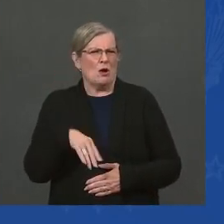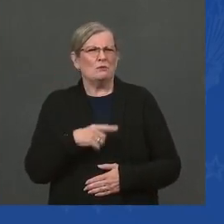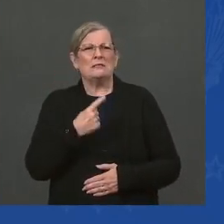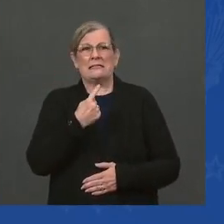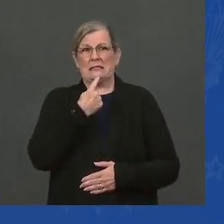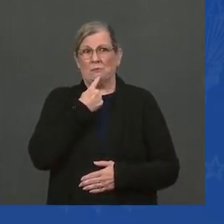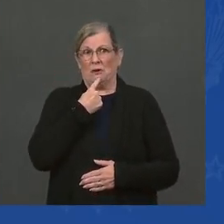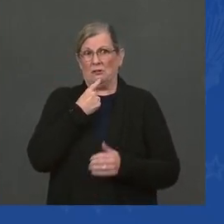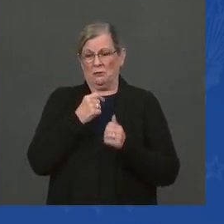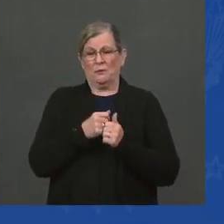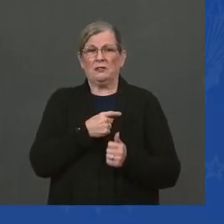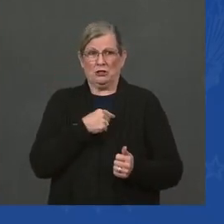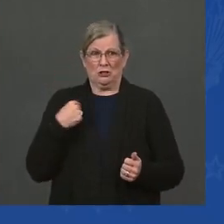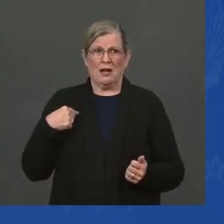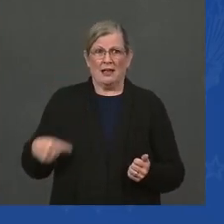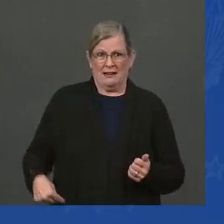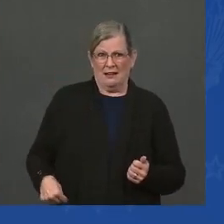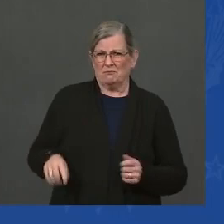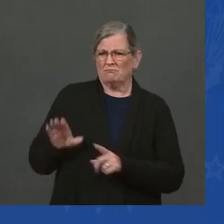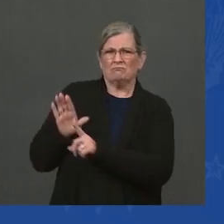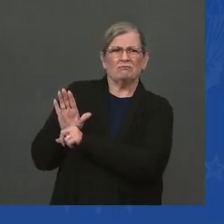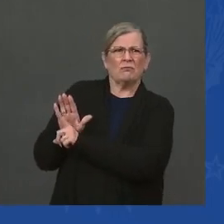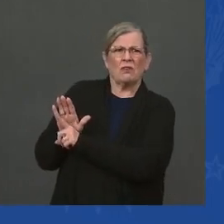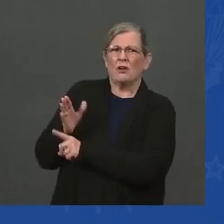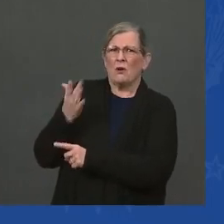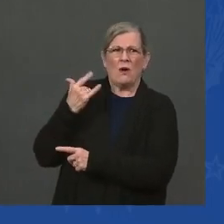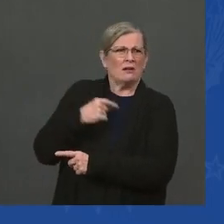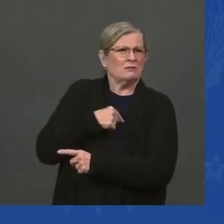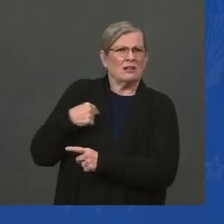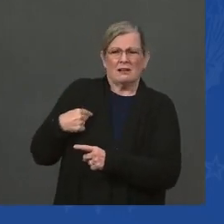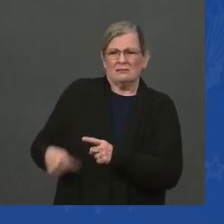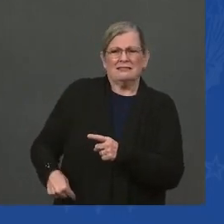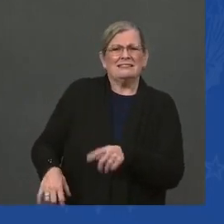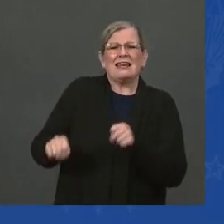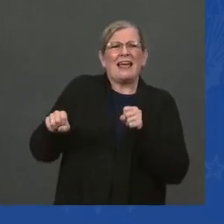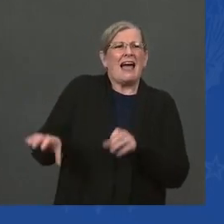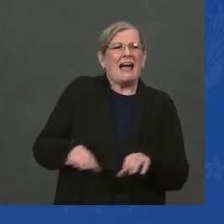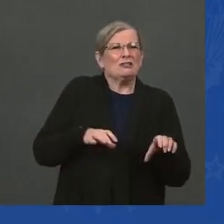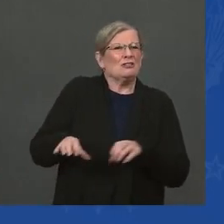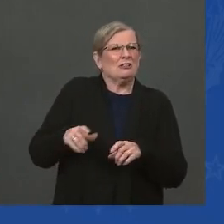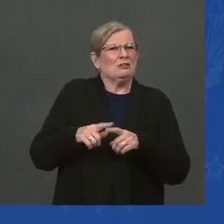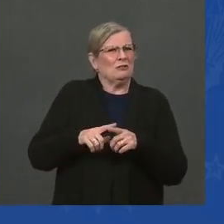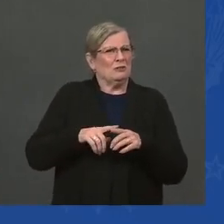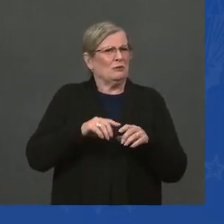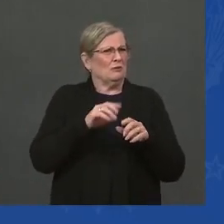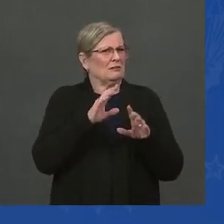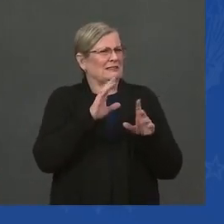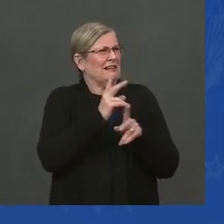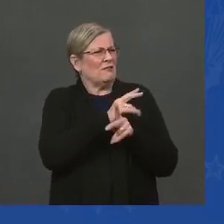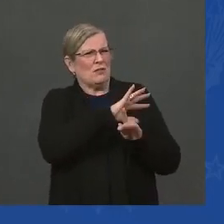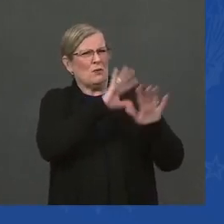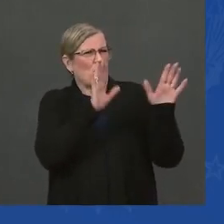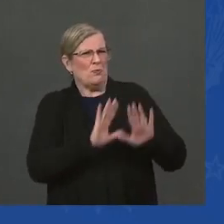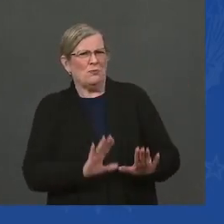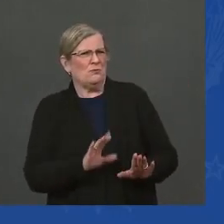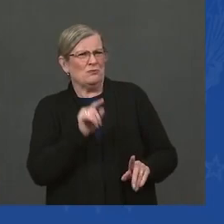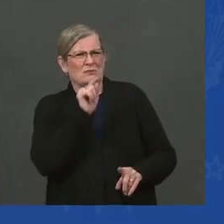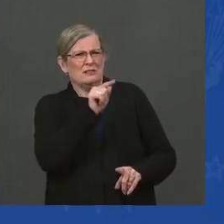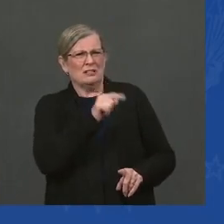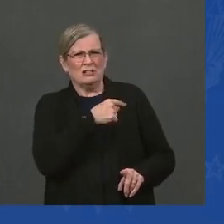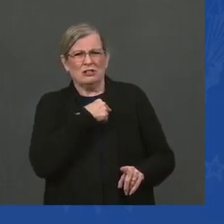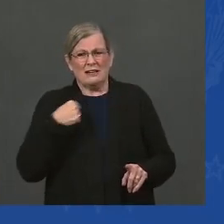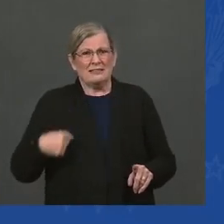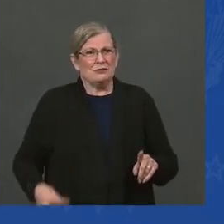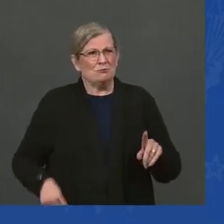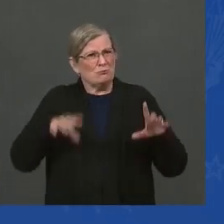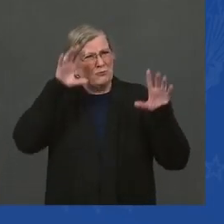also the lack of willingness for Chinese President Xi Jinping to show up at either the G20 or COP26. But I wanted to ask more broadly, when